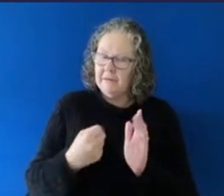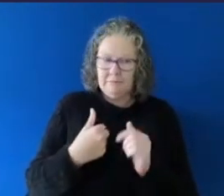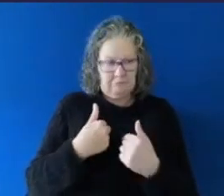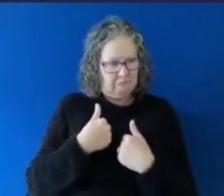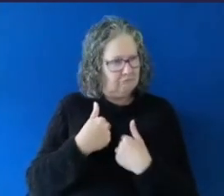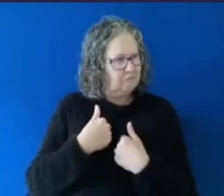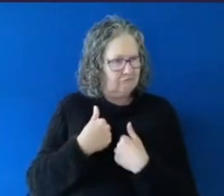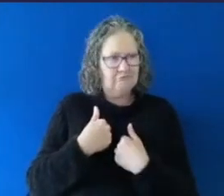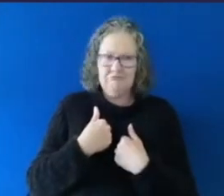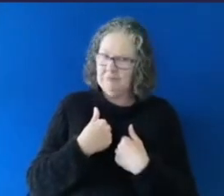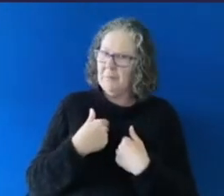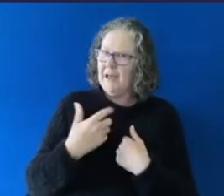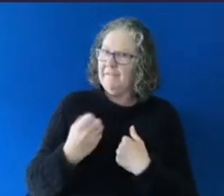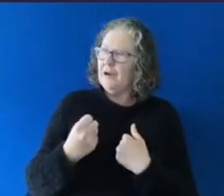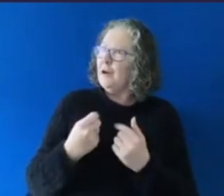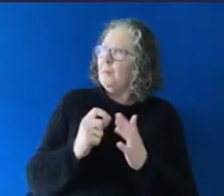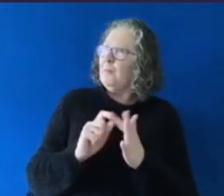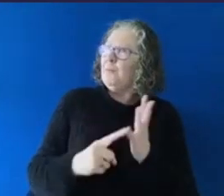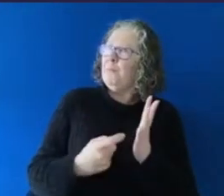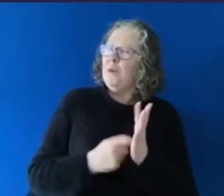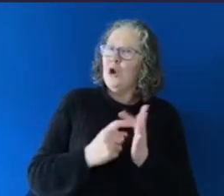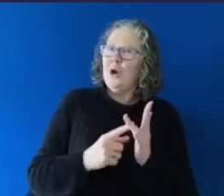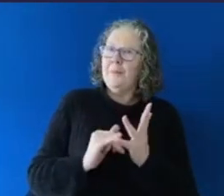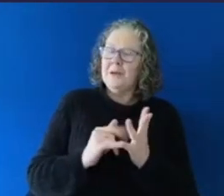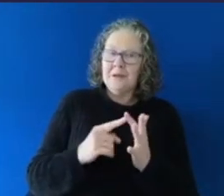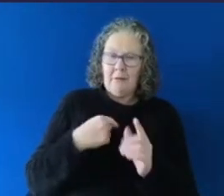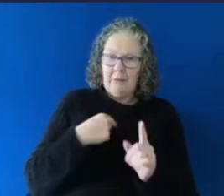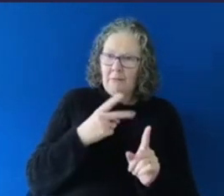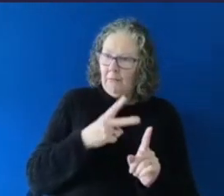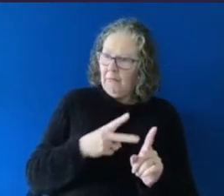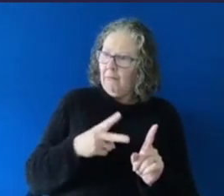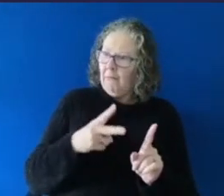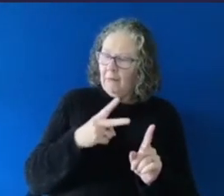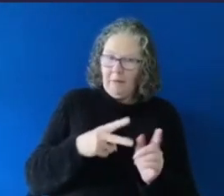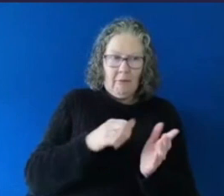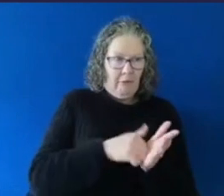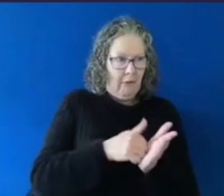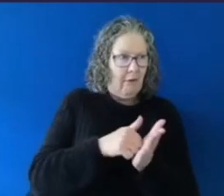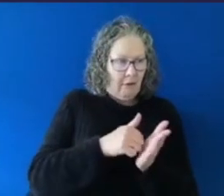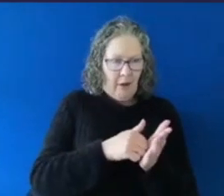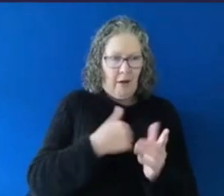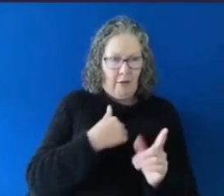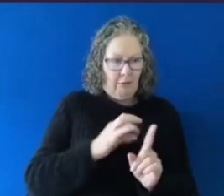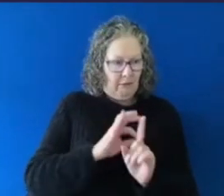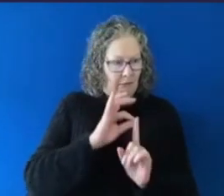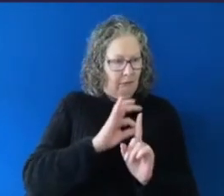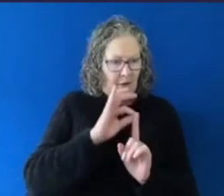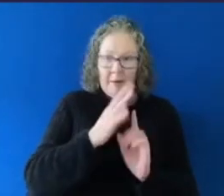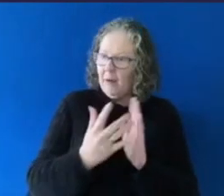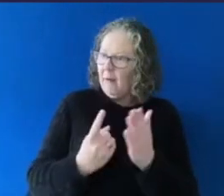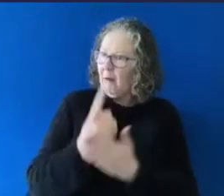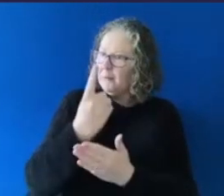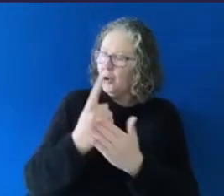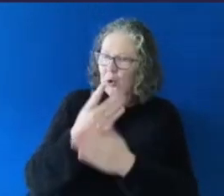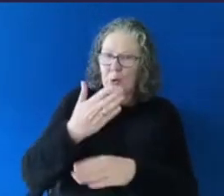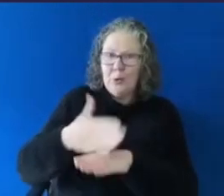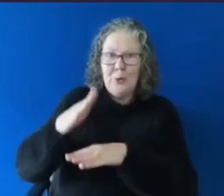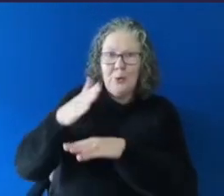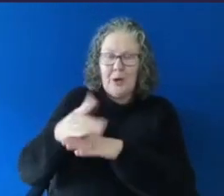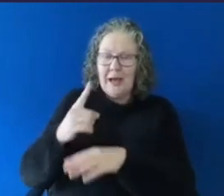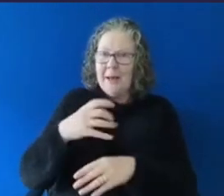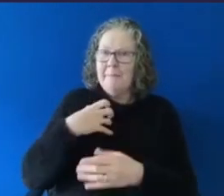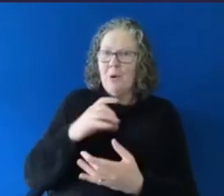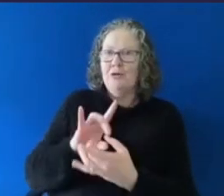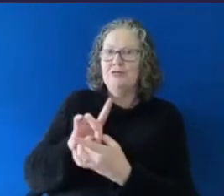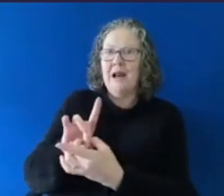of doing it again and again and getting better and better at it, and therefore new opportunities and the ever-present greater relationships,